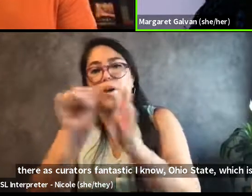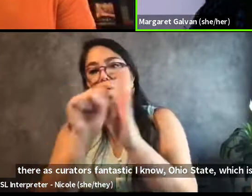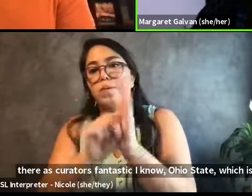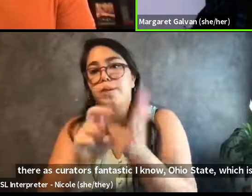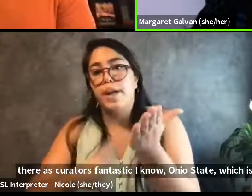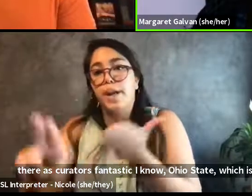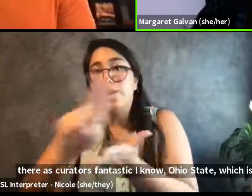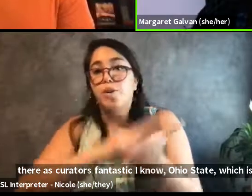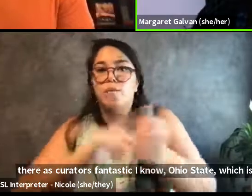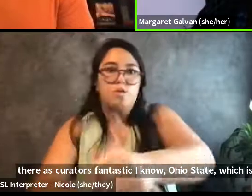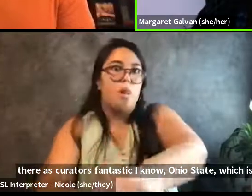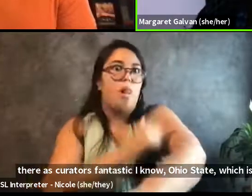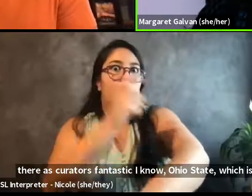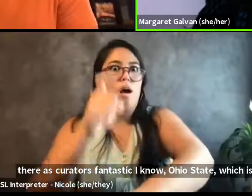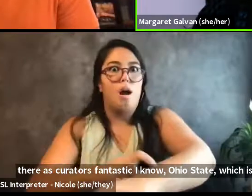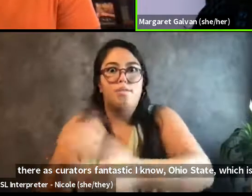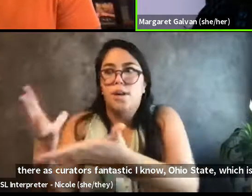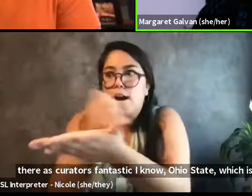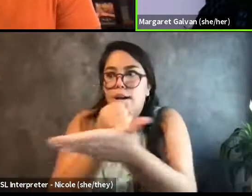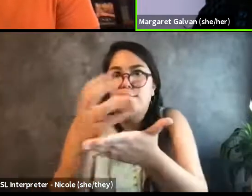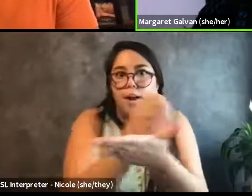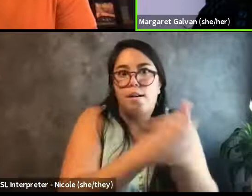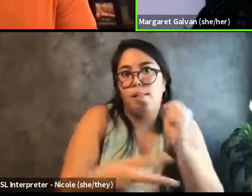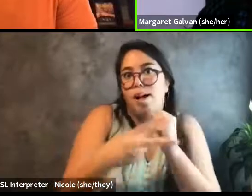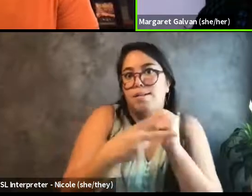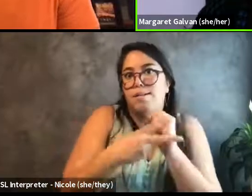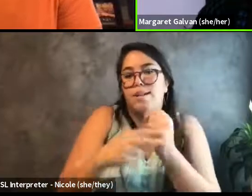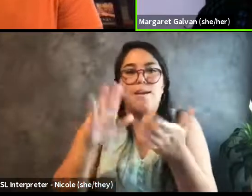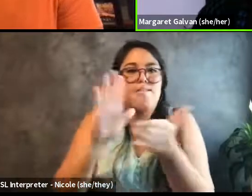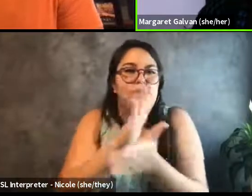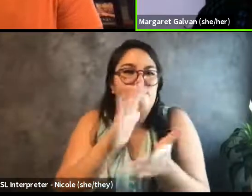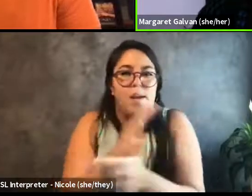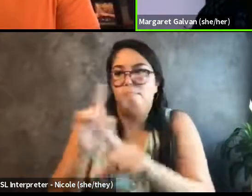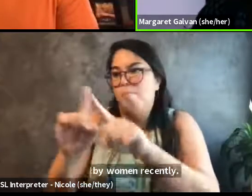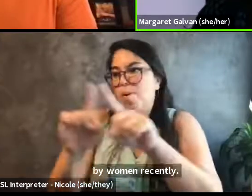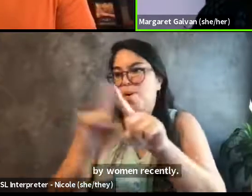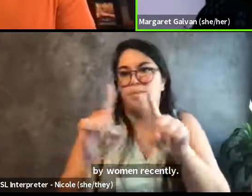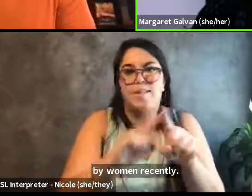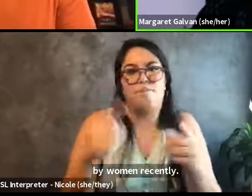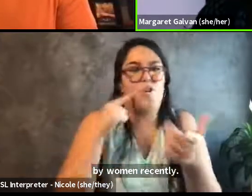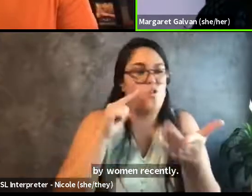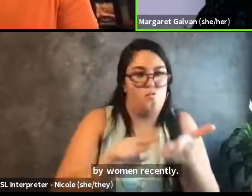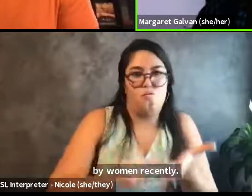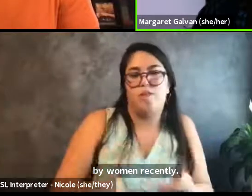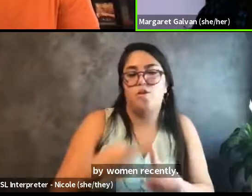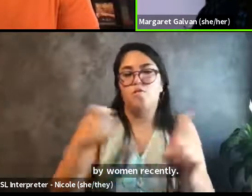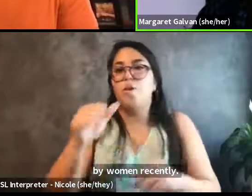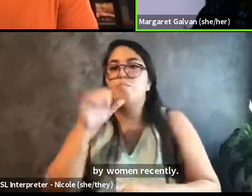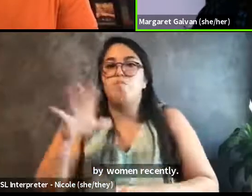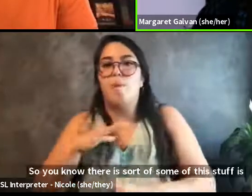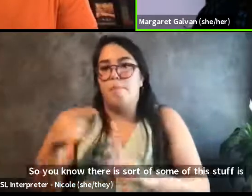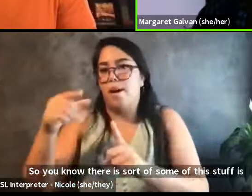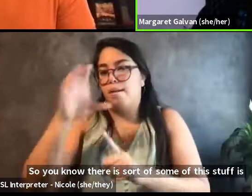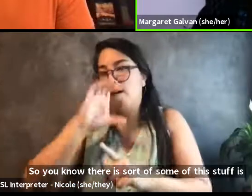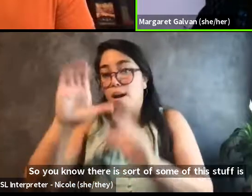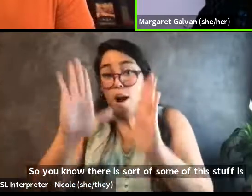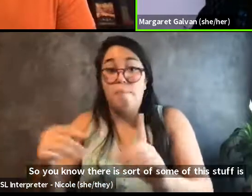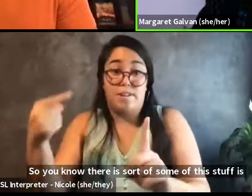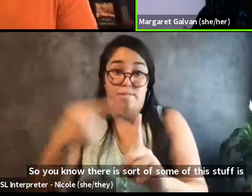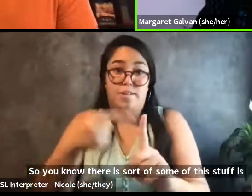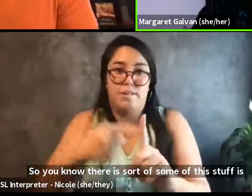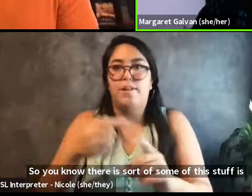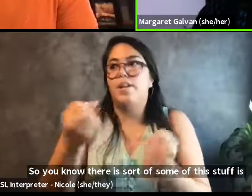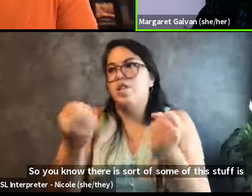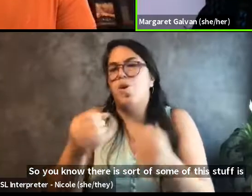really exciting, um, papers, especially by women recently. Um, so, you know, there is sort of, some of the stuff is, uh, starting to